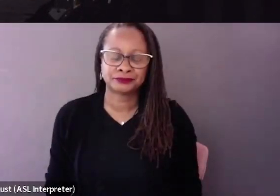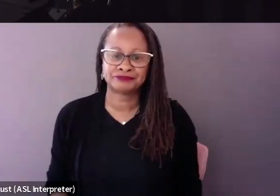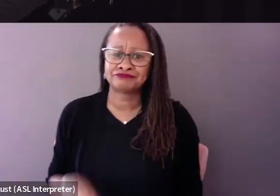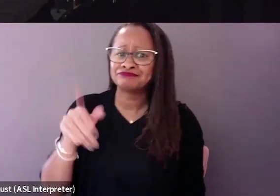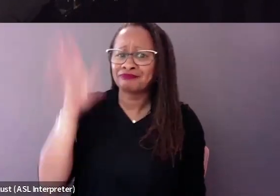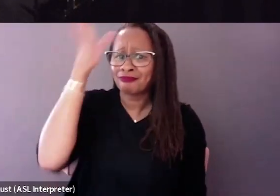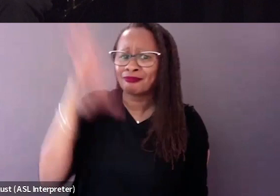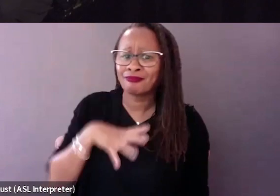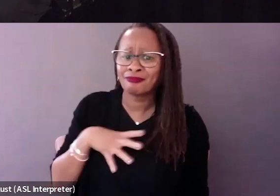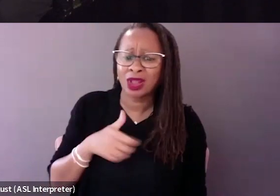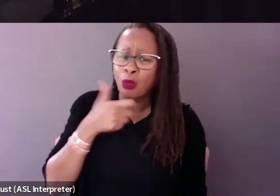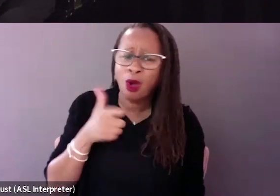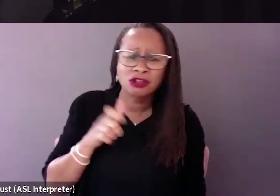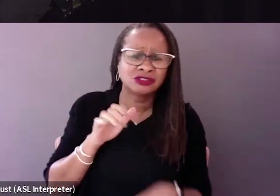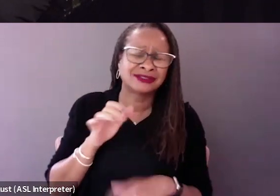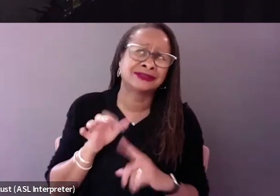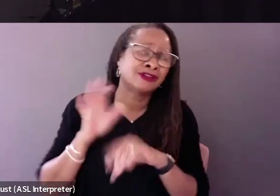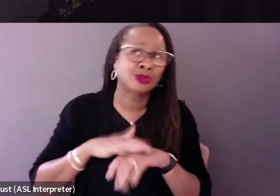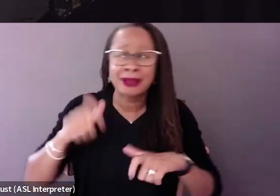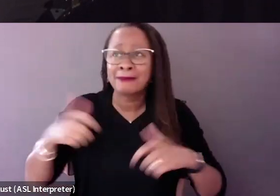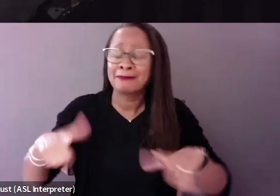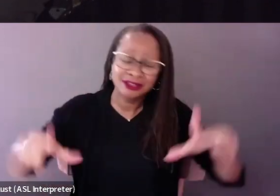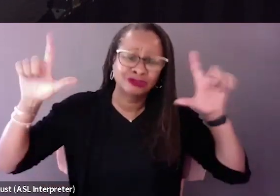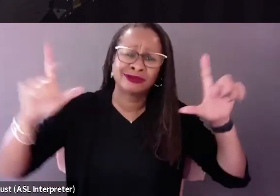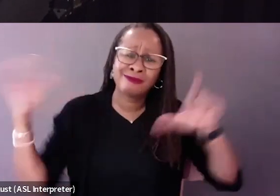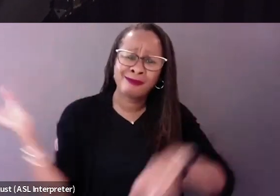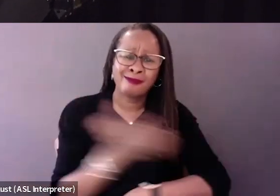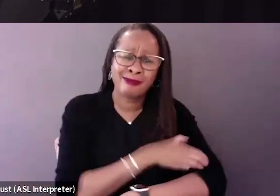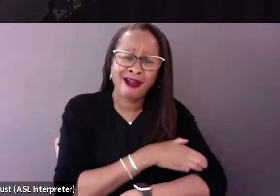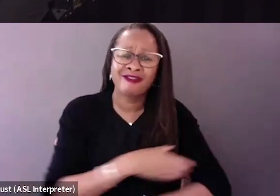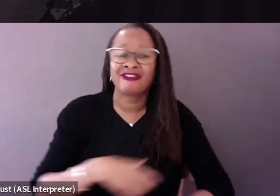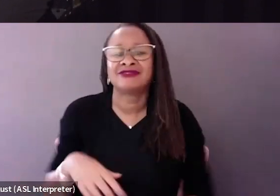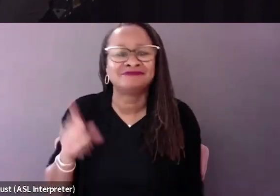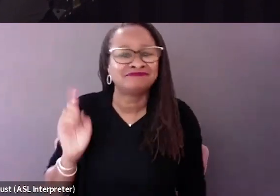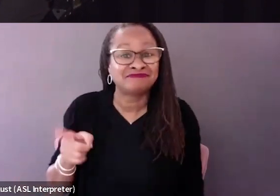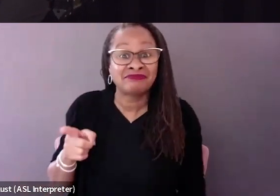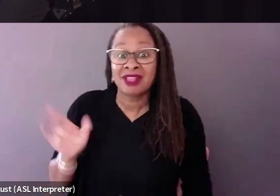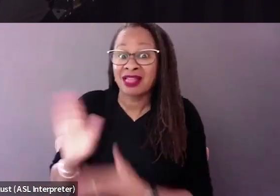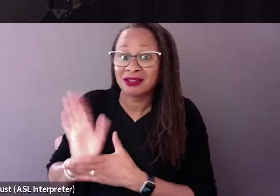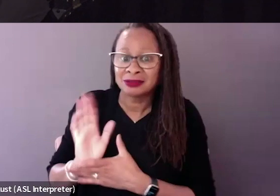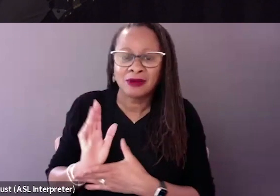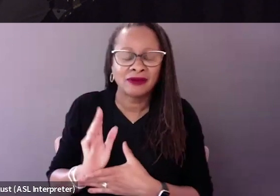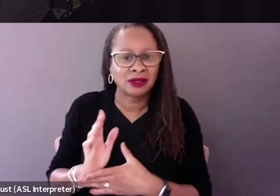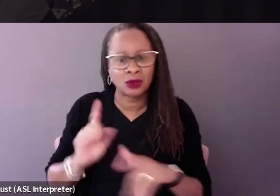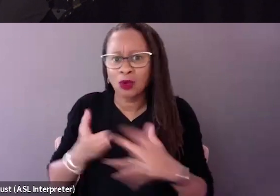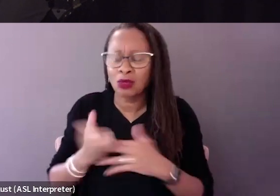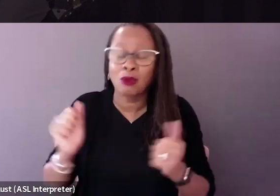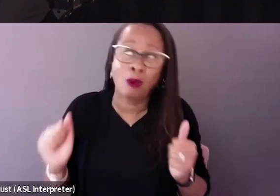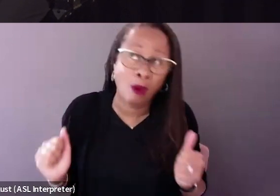just watching it, especially on the big screen, is so powerful. I mean, this movie takes you through all of